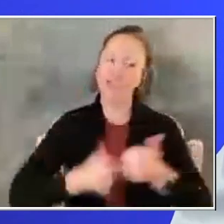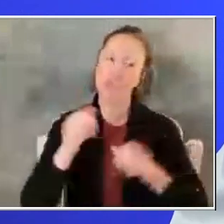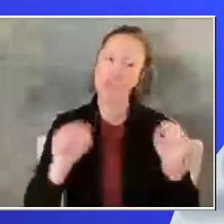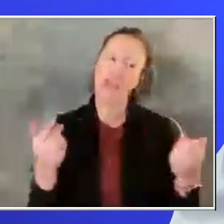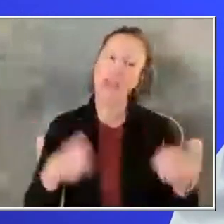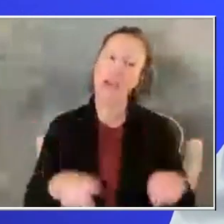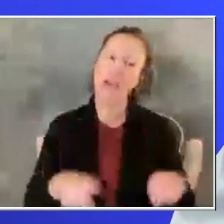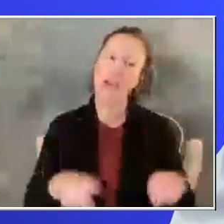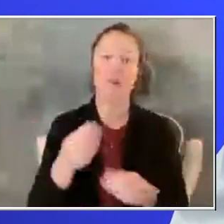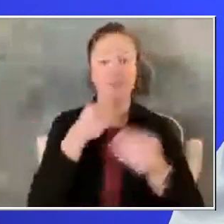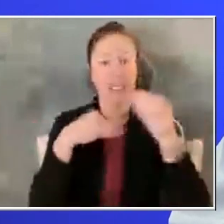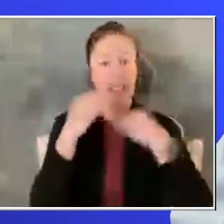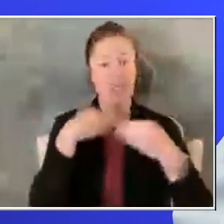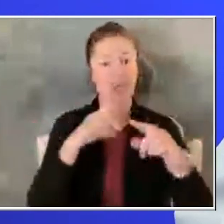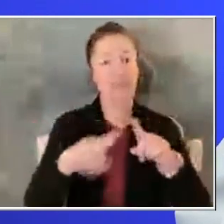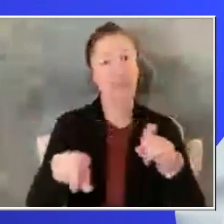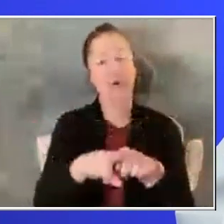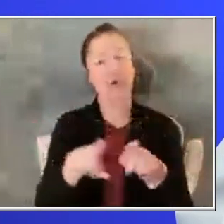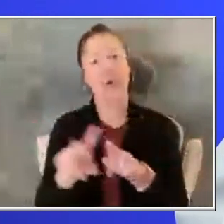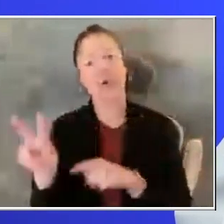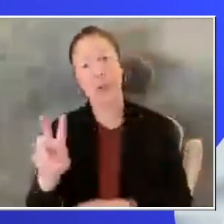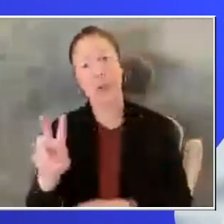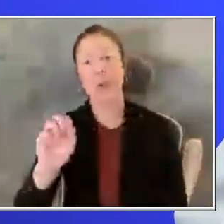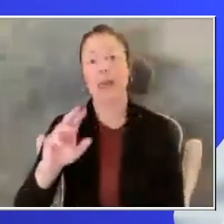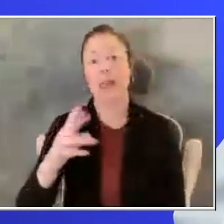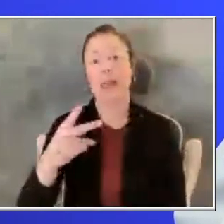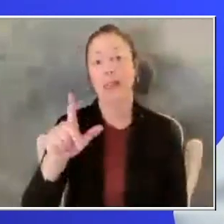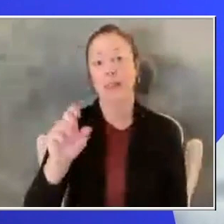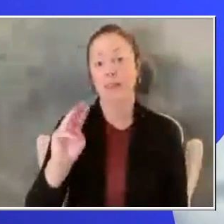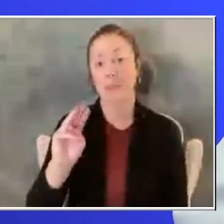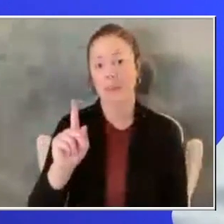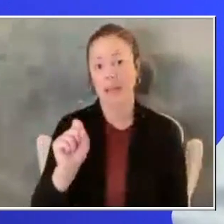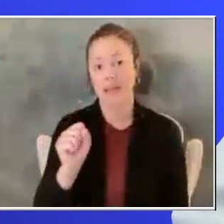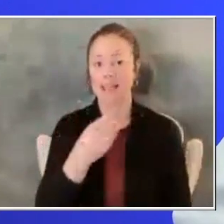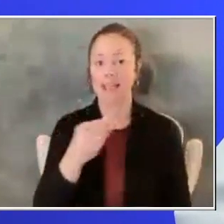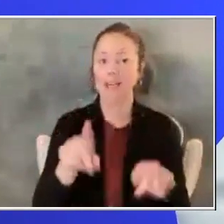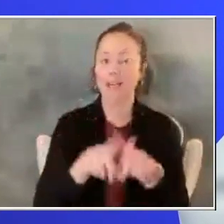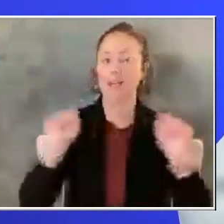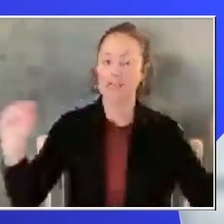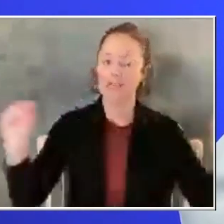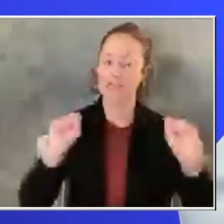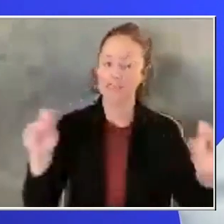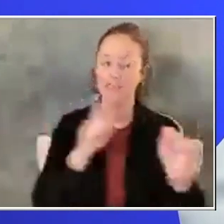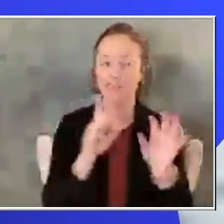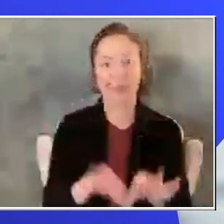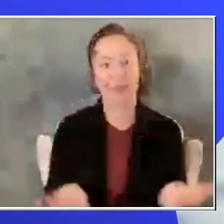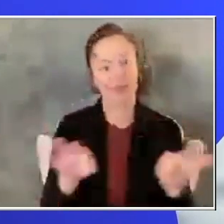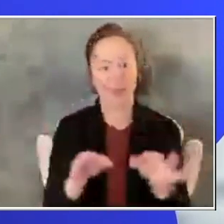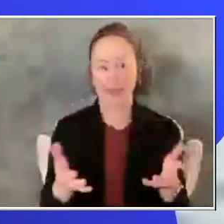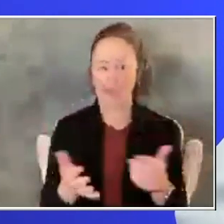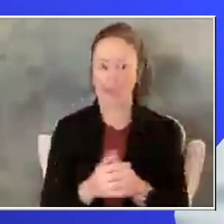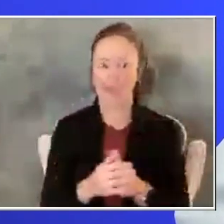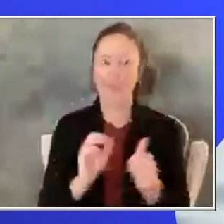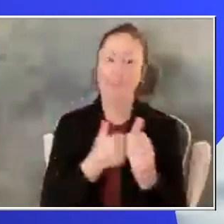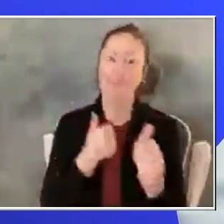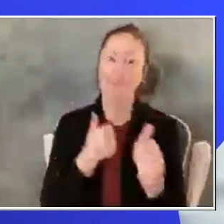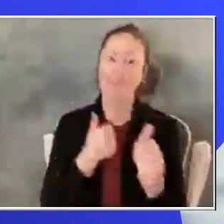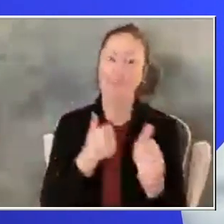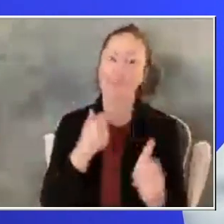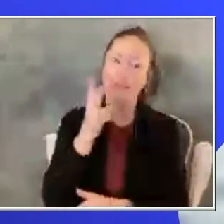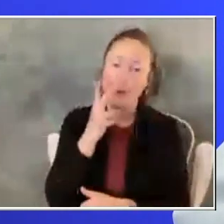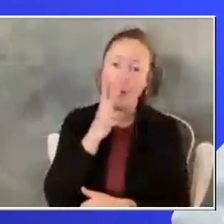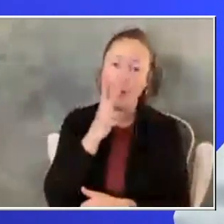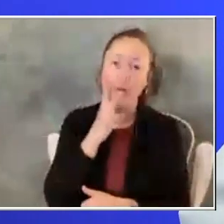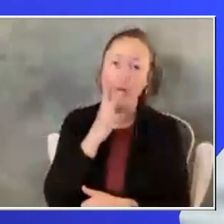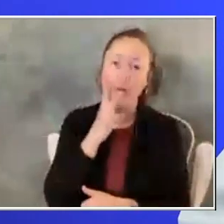also supplements that are out there. And then really that exercise, and also like avoiding smoking, excessive drinking, all of